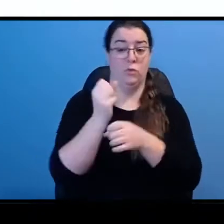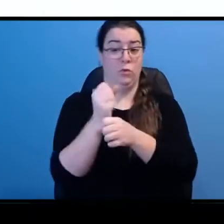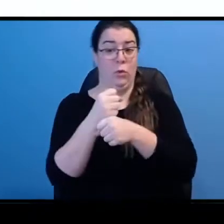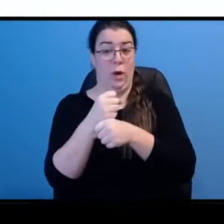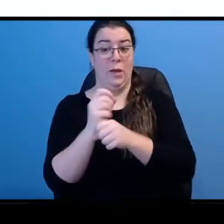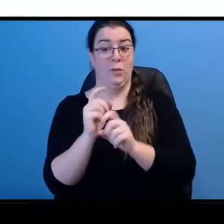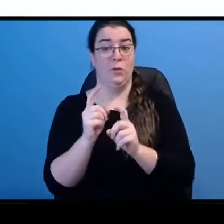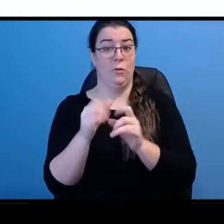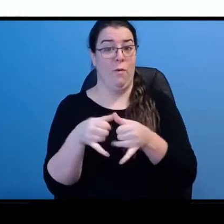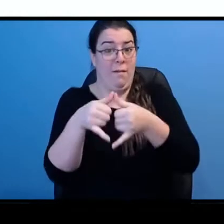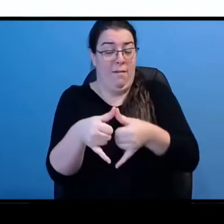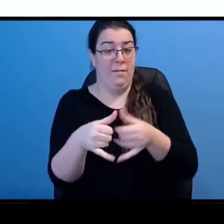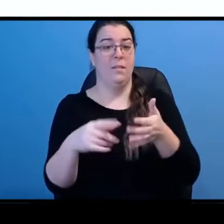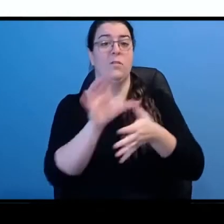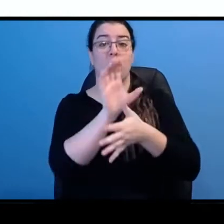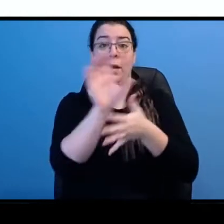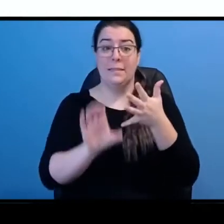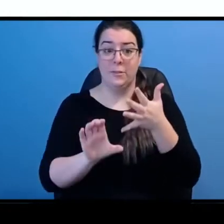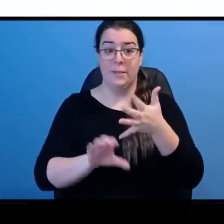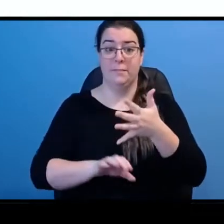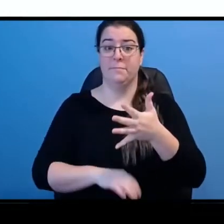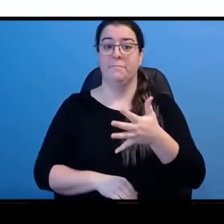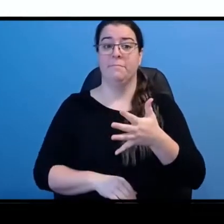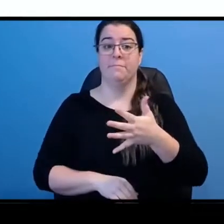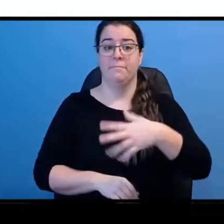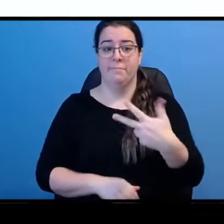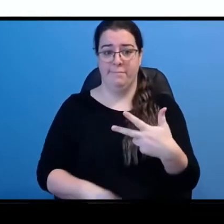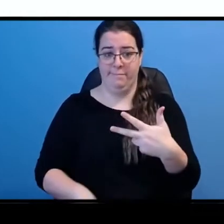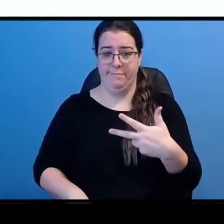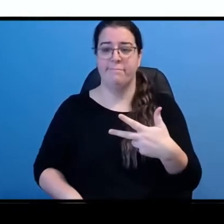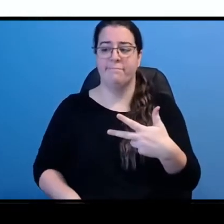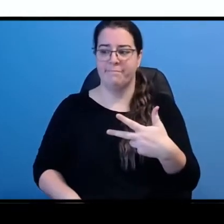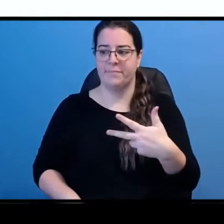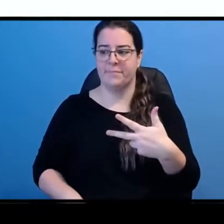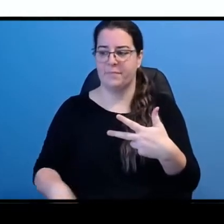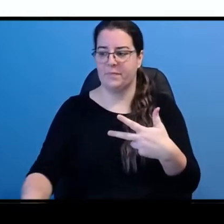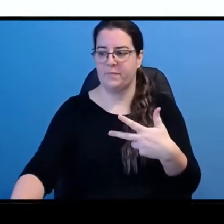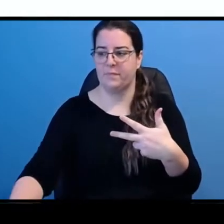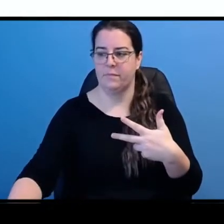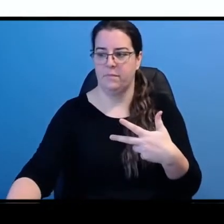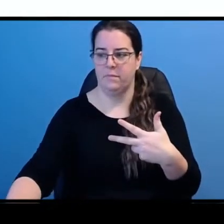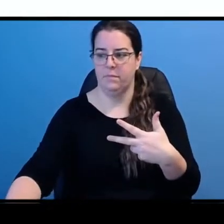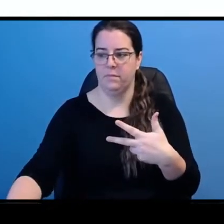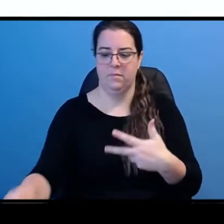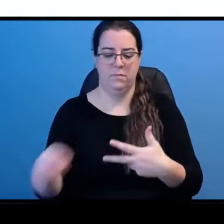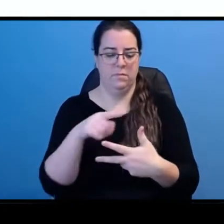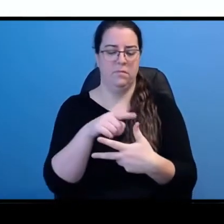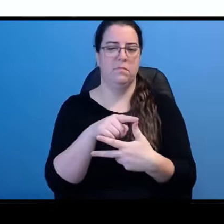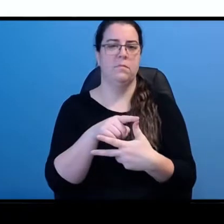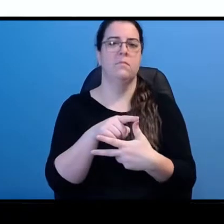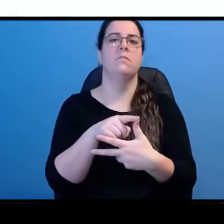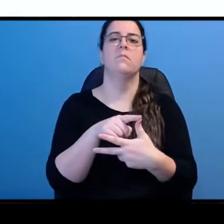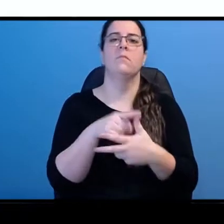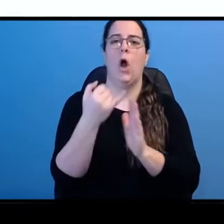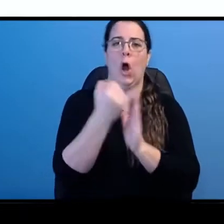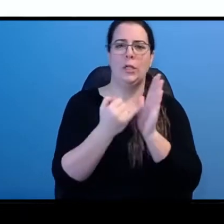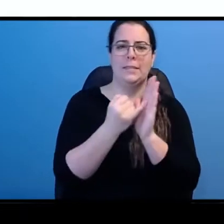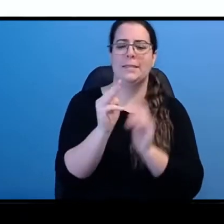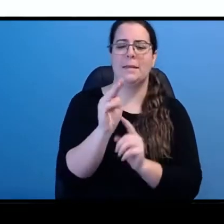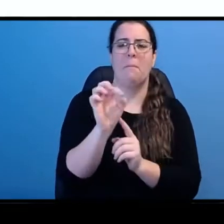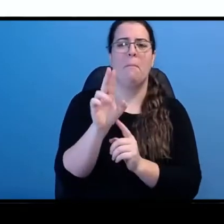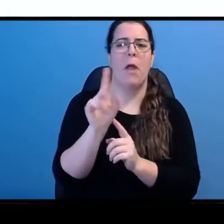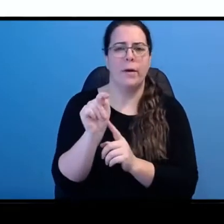50% of the grant is the artistic merit. So the artistic quality of your work, the